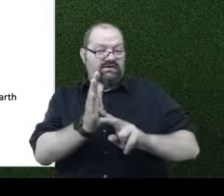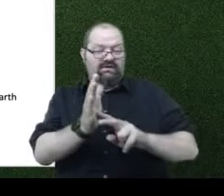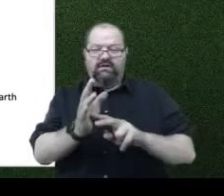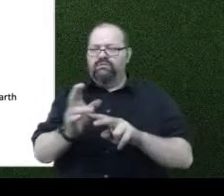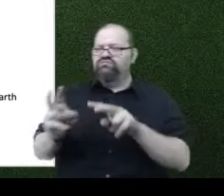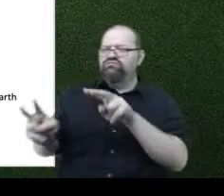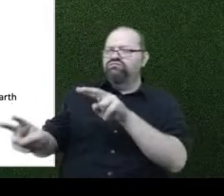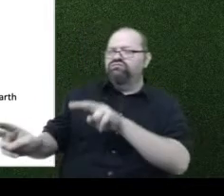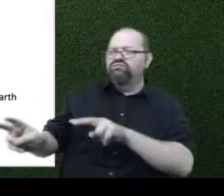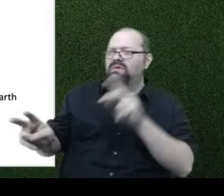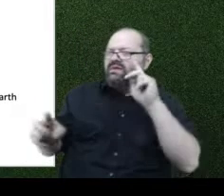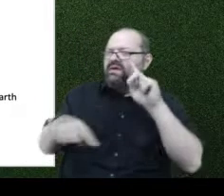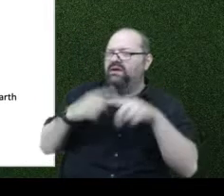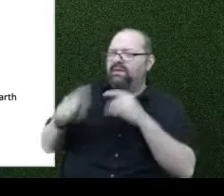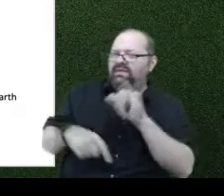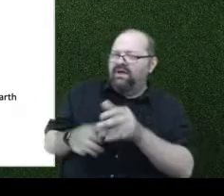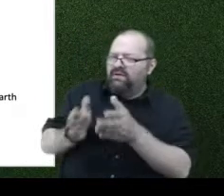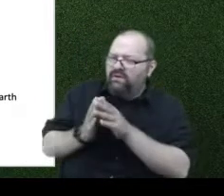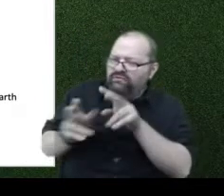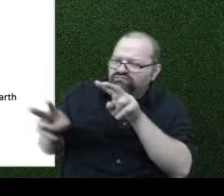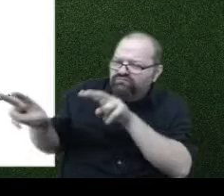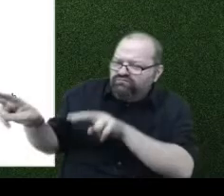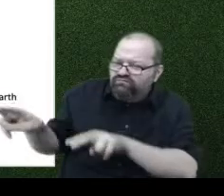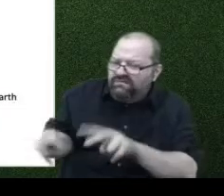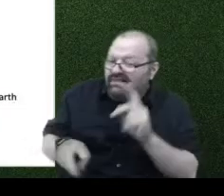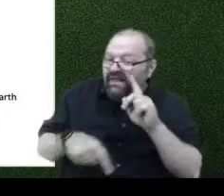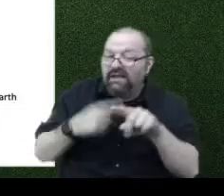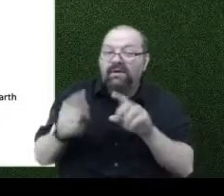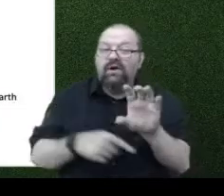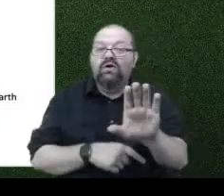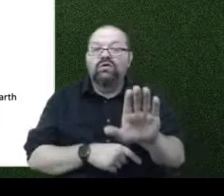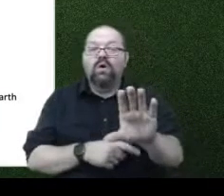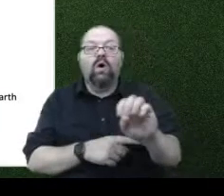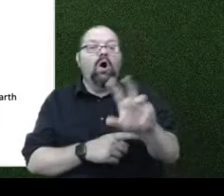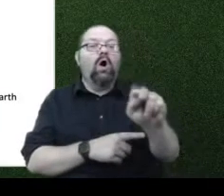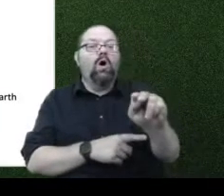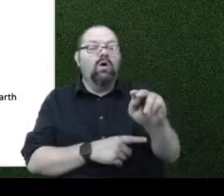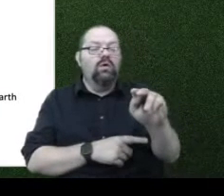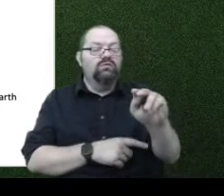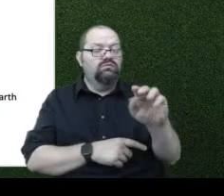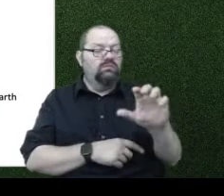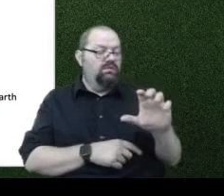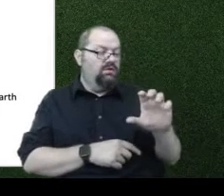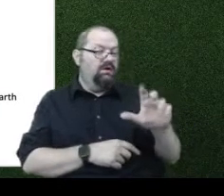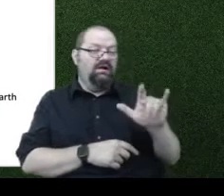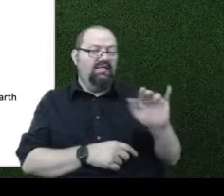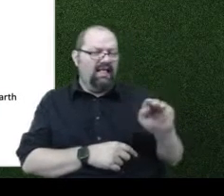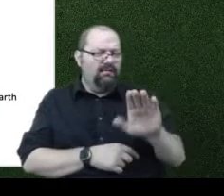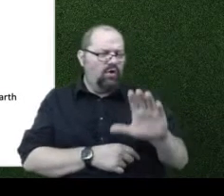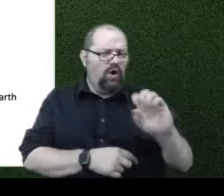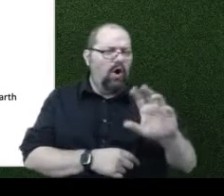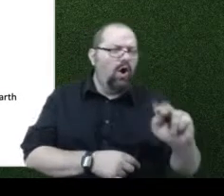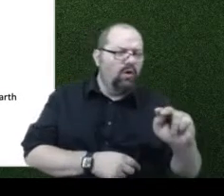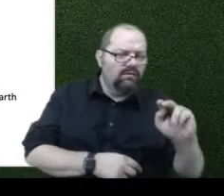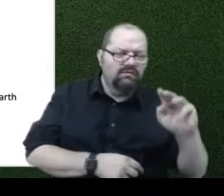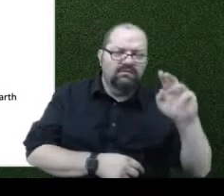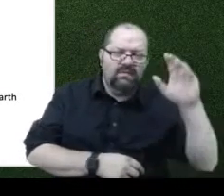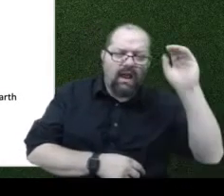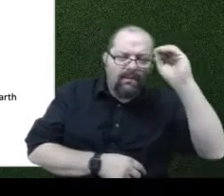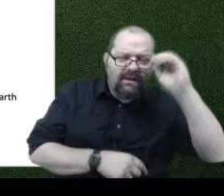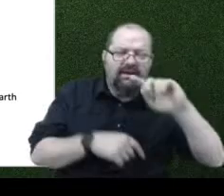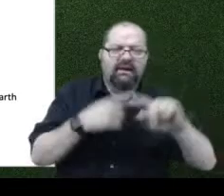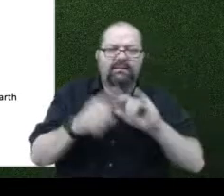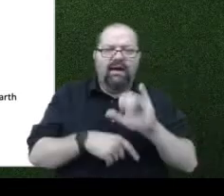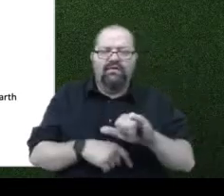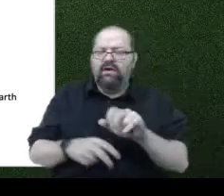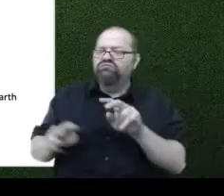about that question. Think about what your own claim might be and answer to it, and what evidence you'd use from the engraving to